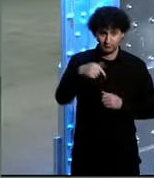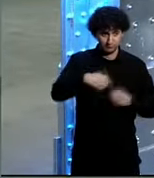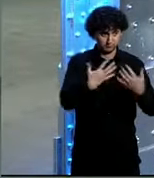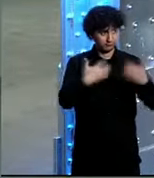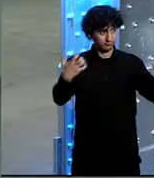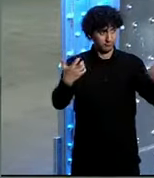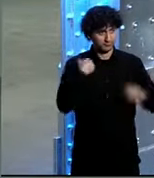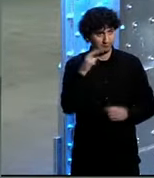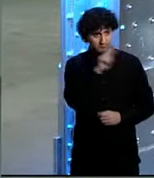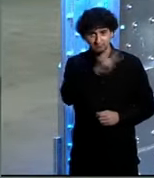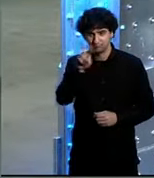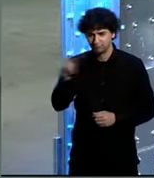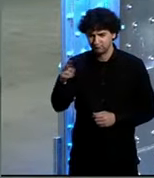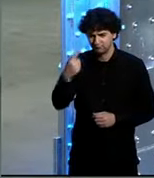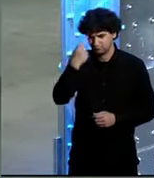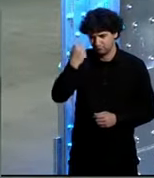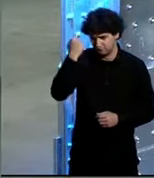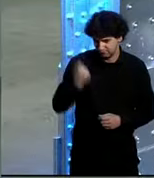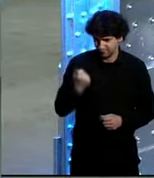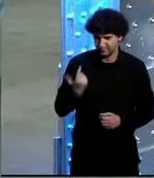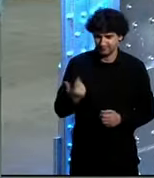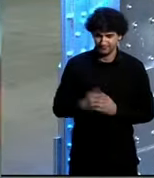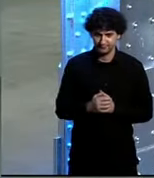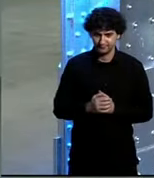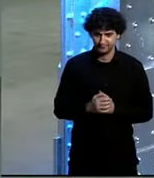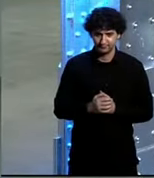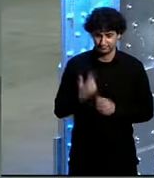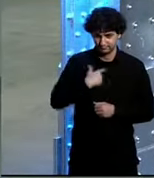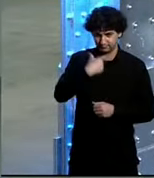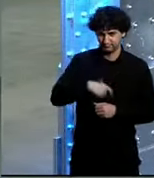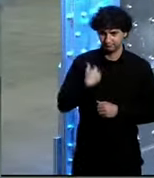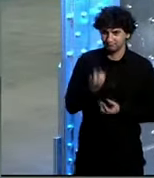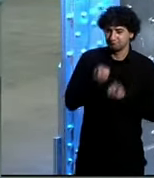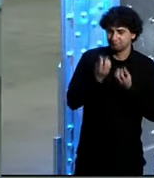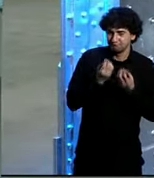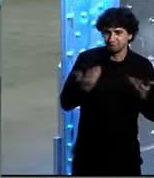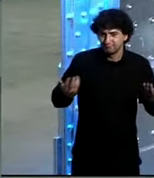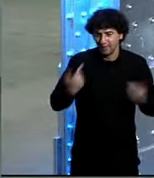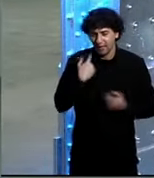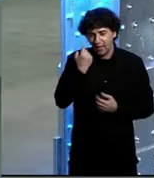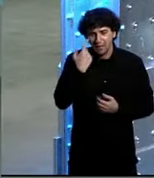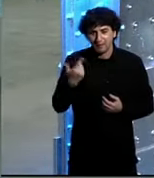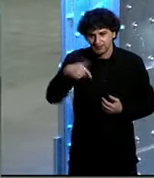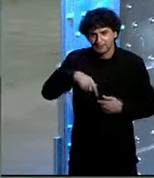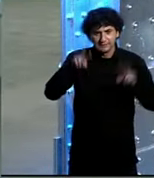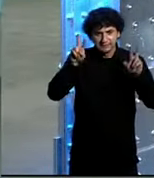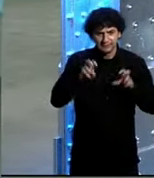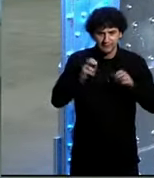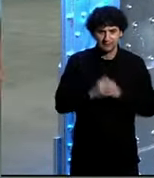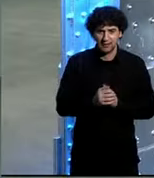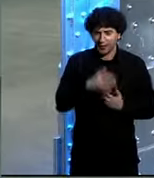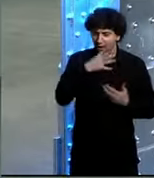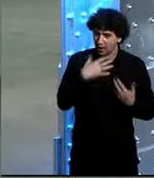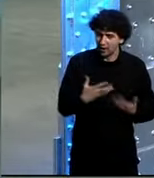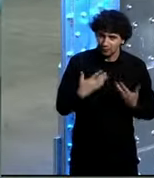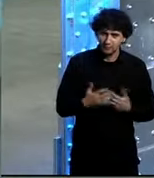So currently, there are many people working in this field. Many of them, some of them are here in this room. I can tell by looking